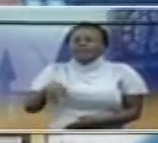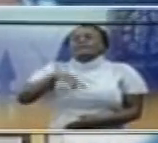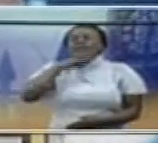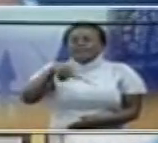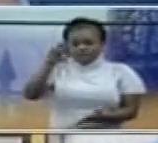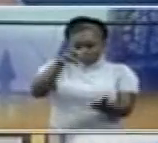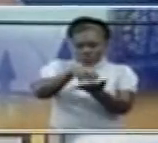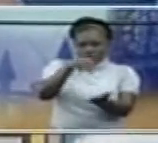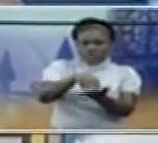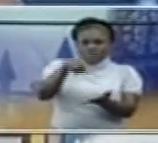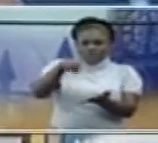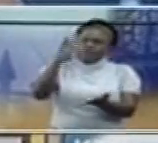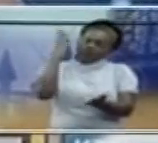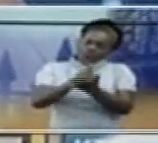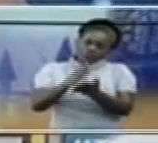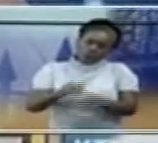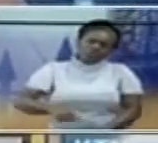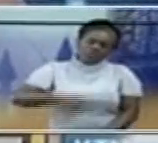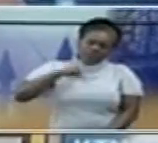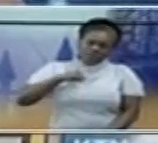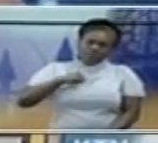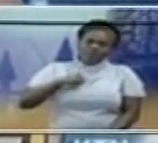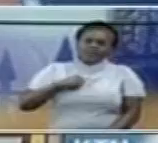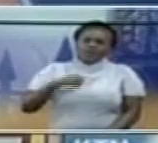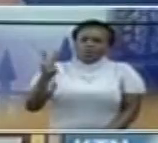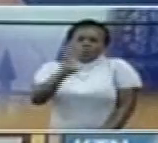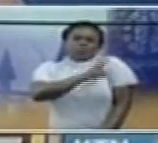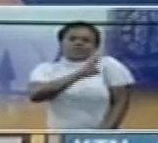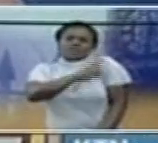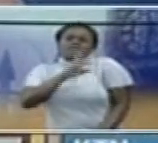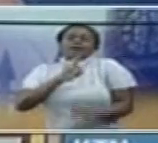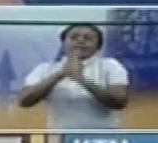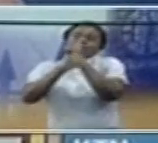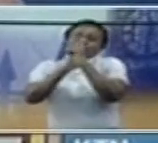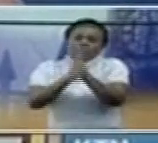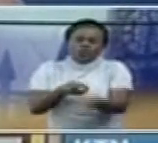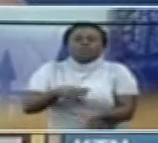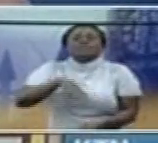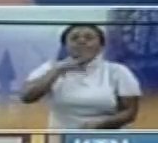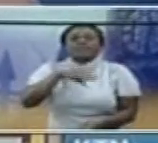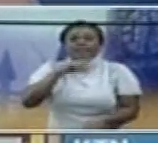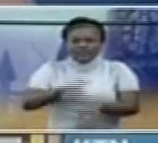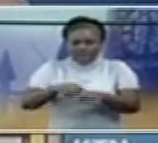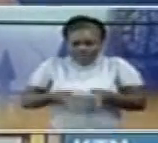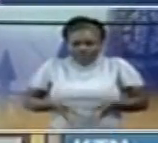those circumstances actually survive. KTN's Wilkis Nyabo reports on Kenya's deadly deliveries.